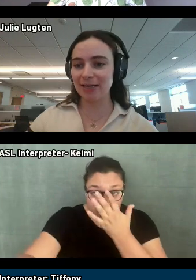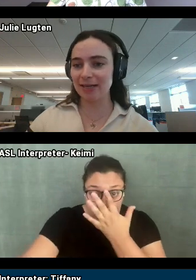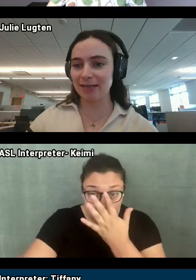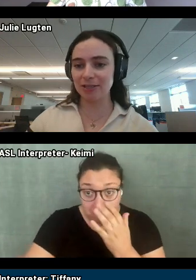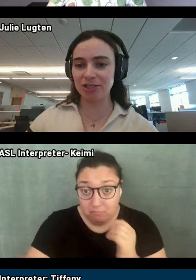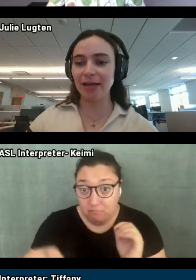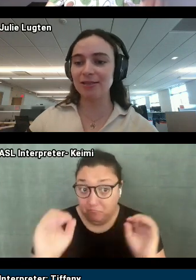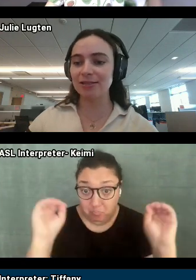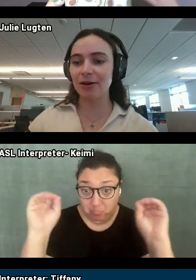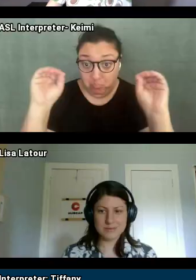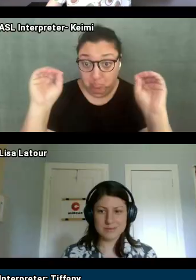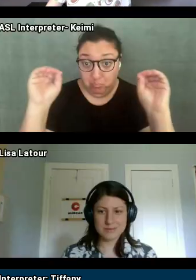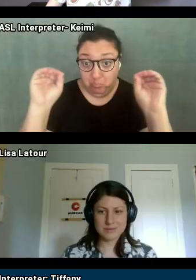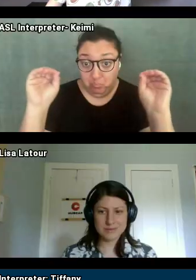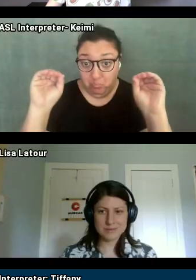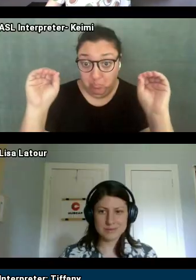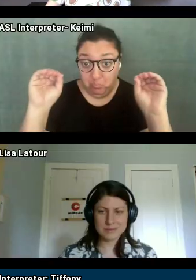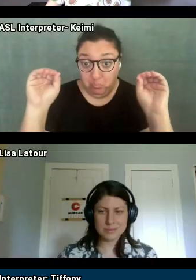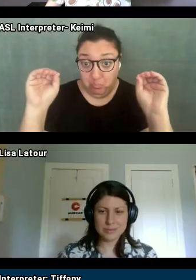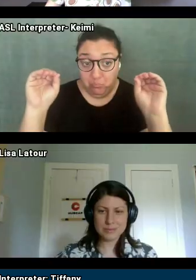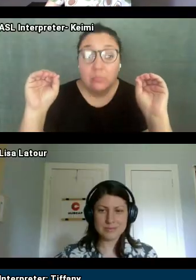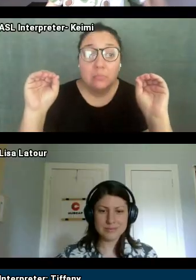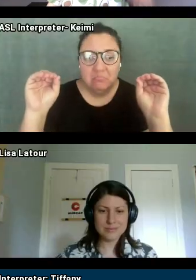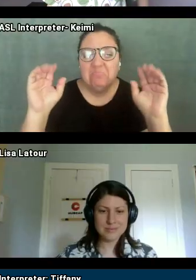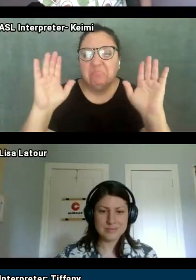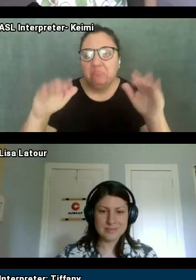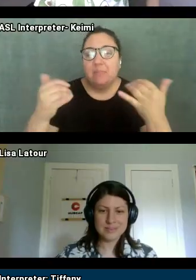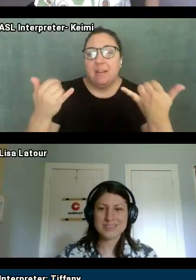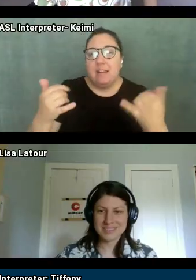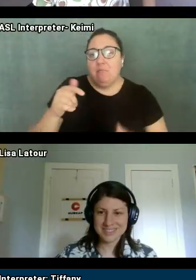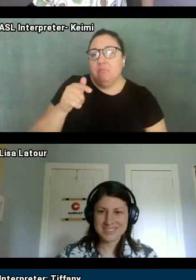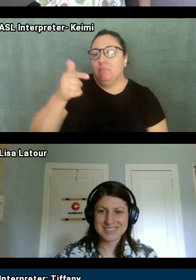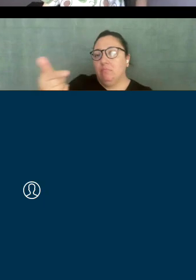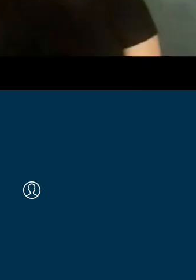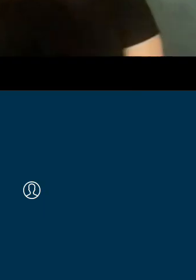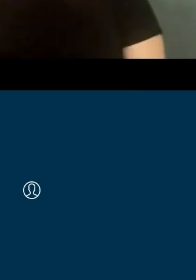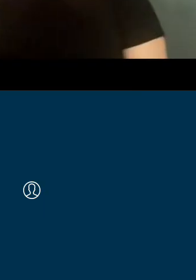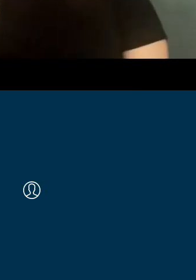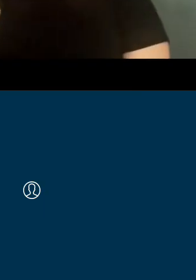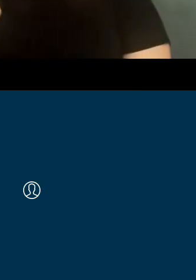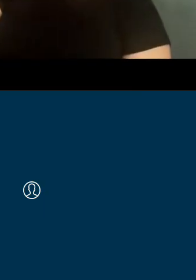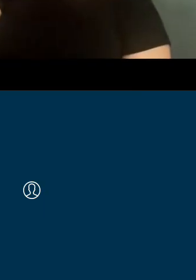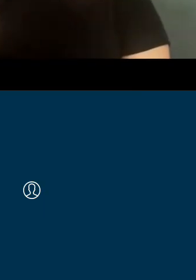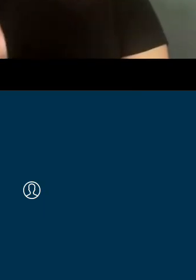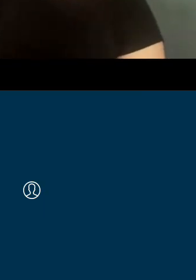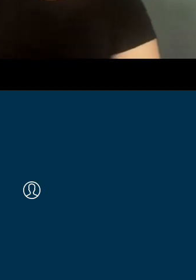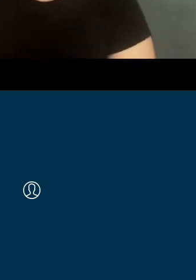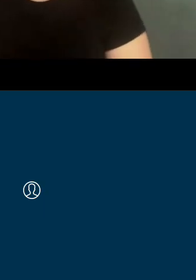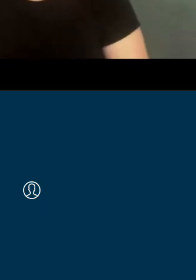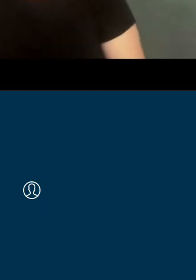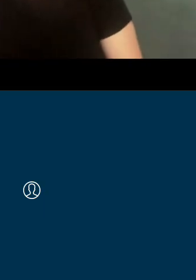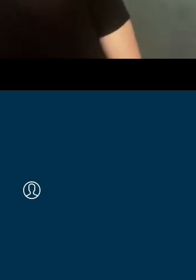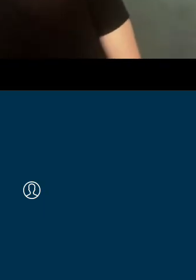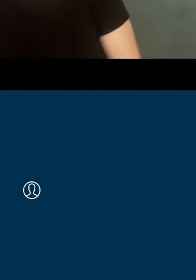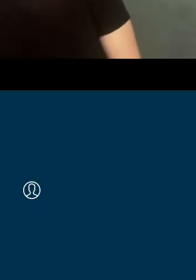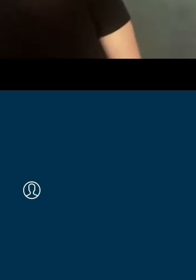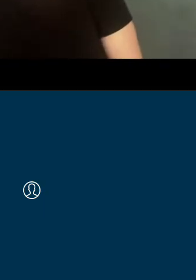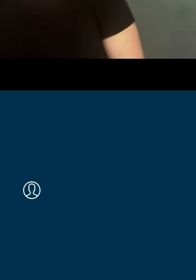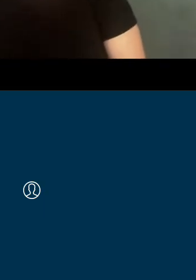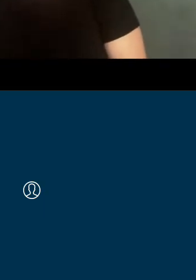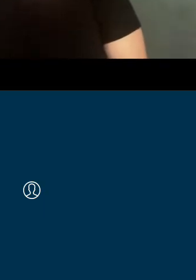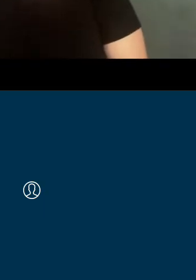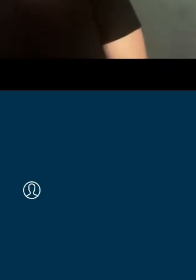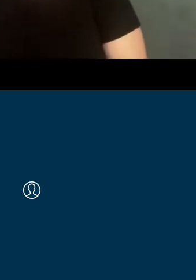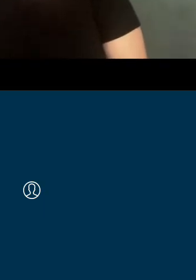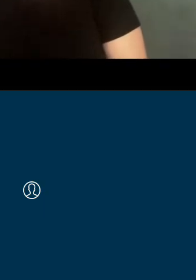Not seeing anything in the chat, so Lisa, I can hand the screen share back to you. All right. And Thanks so much, Julie. Julie. Over. I'll